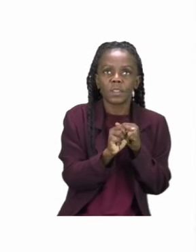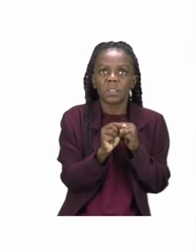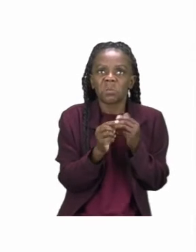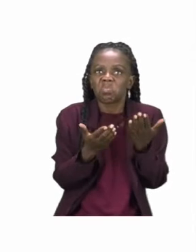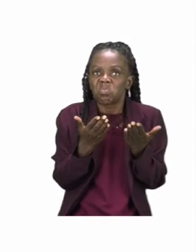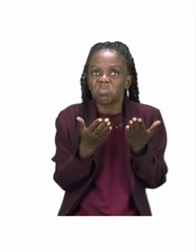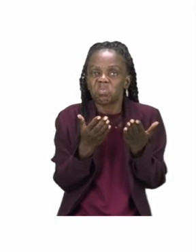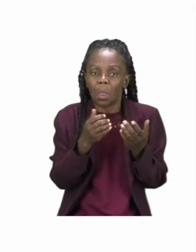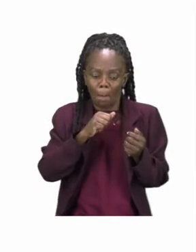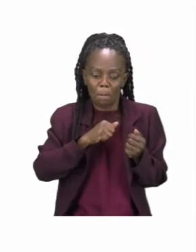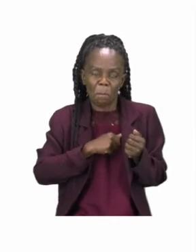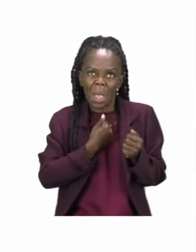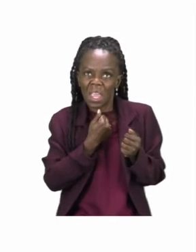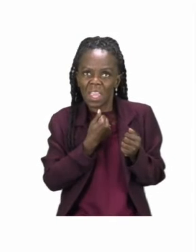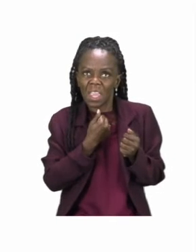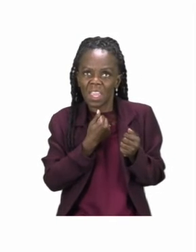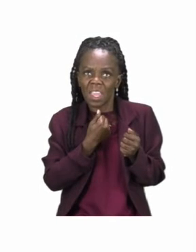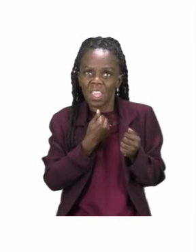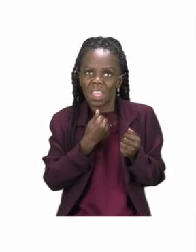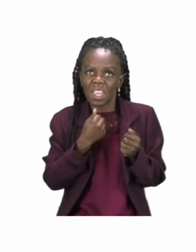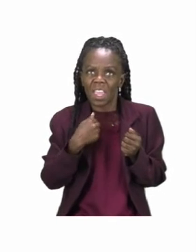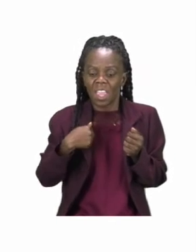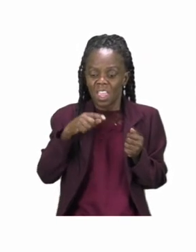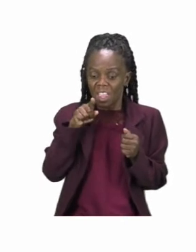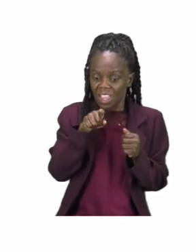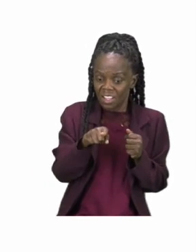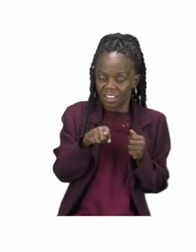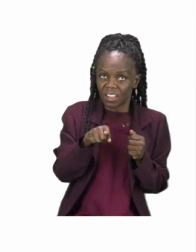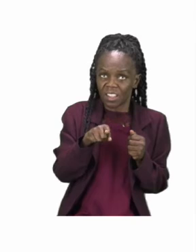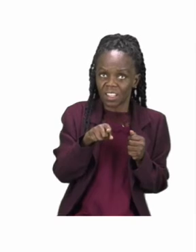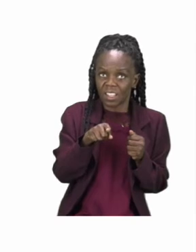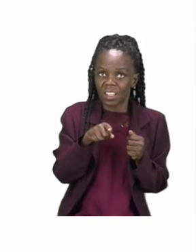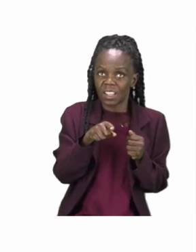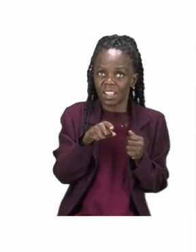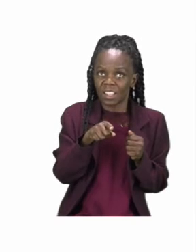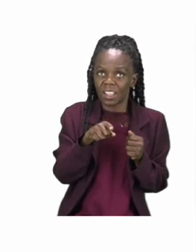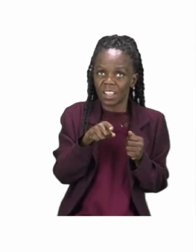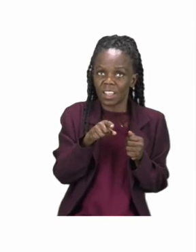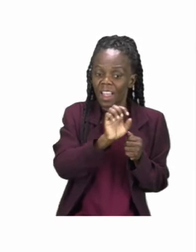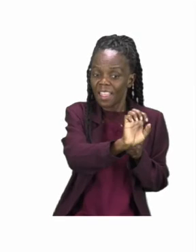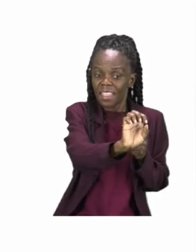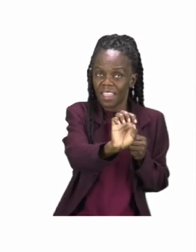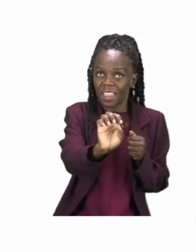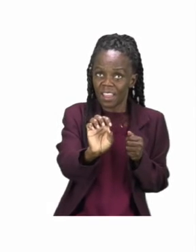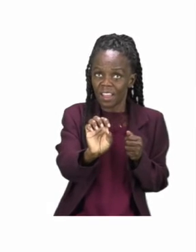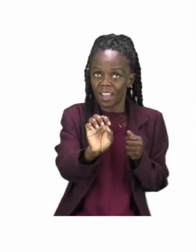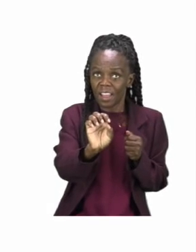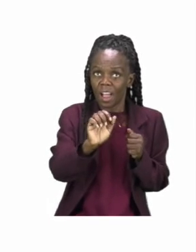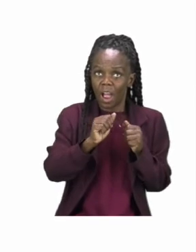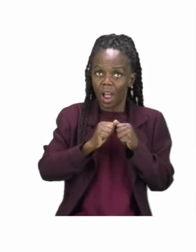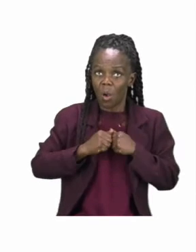Hooray! If you're happy and you know it, and you really want to show it. If you're happy and you know it, do all three.